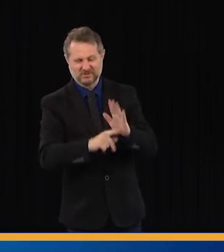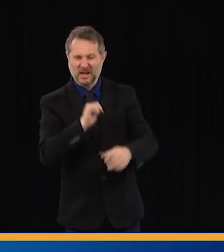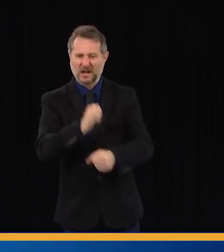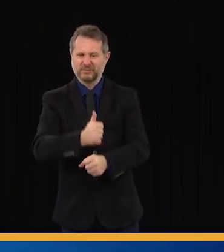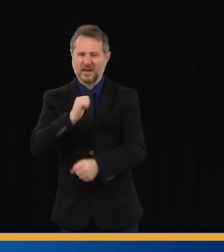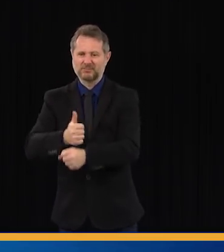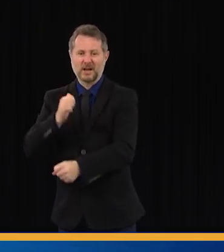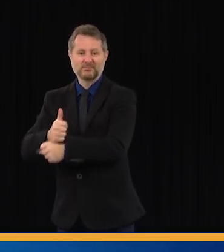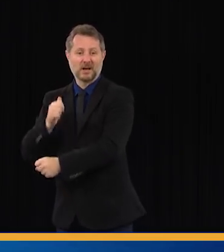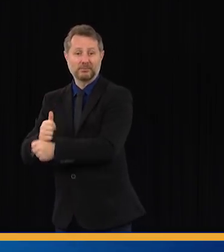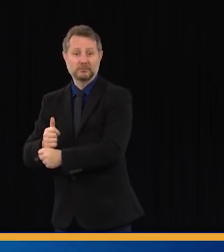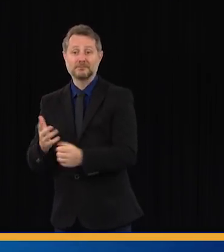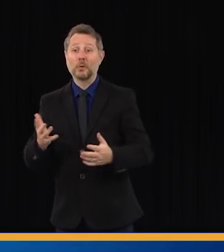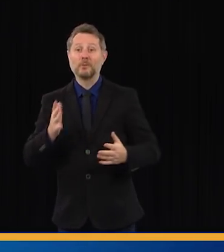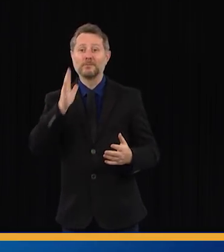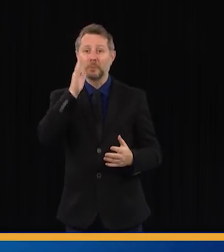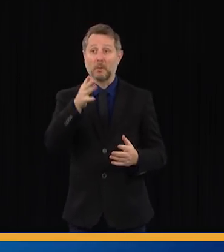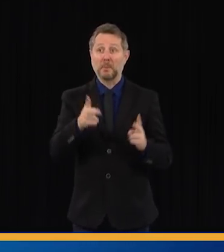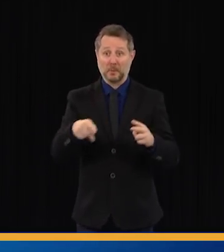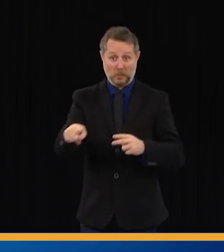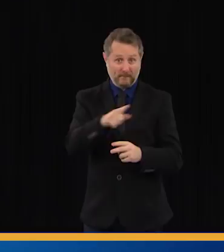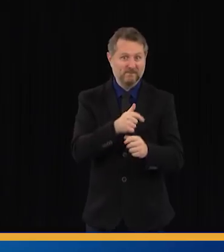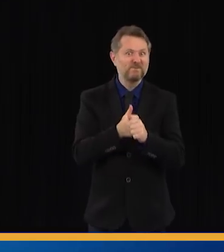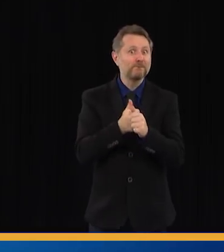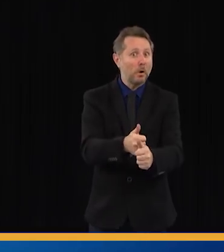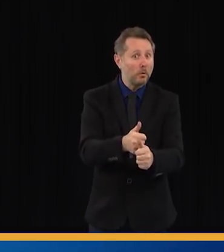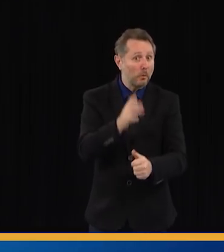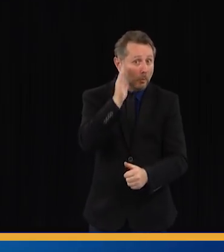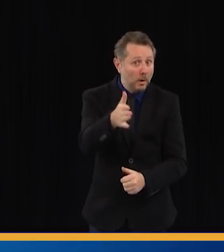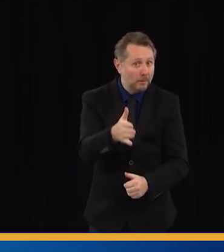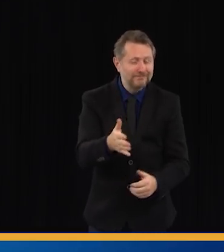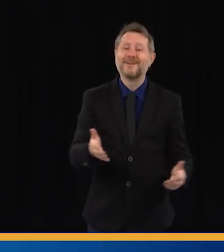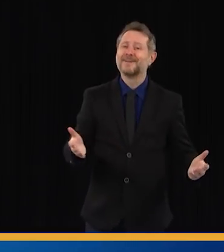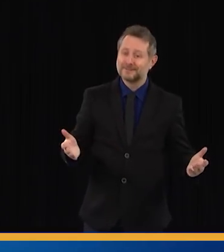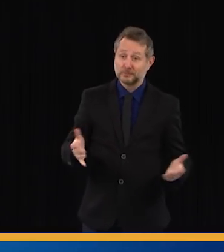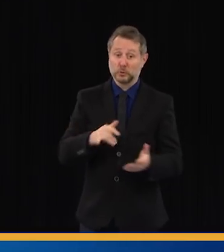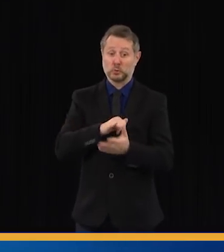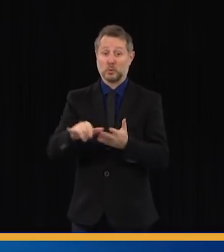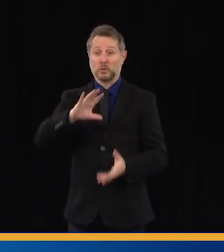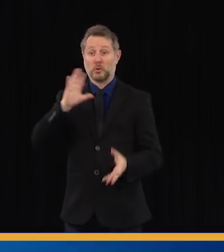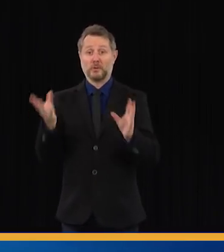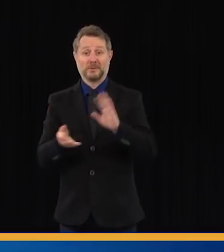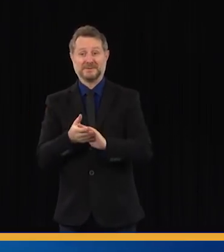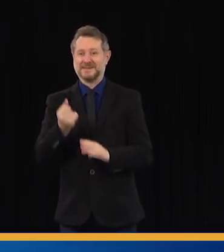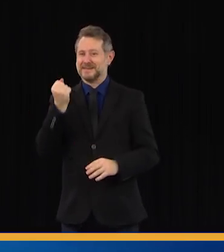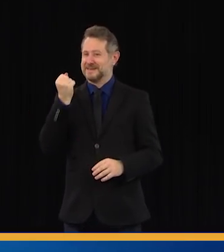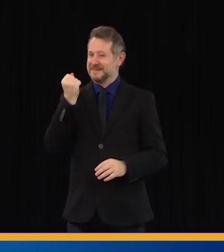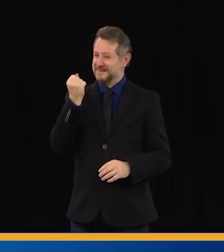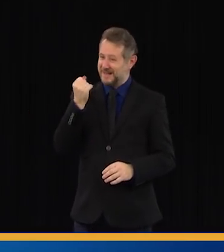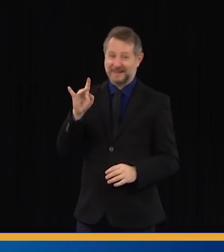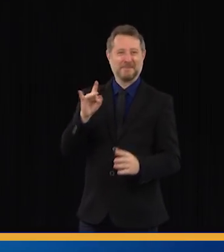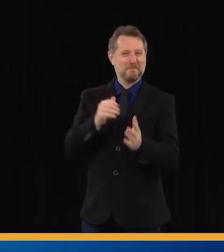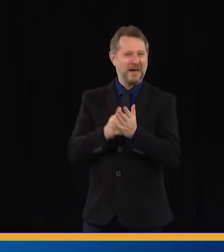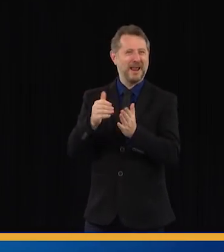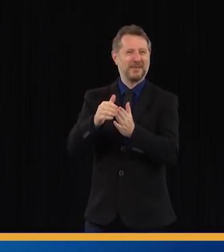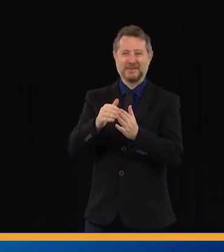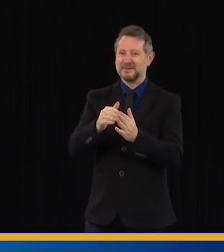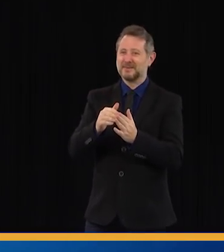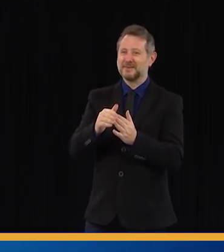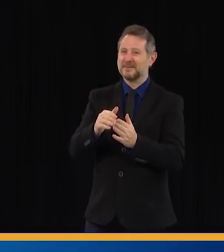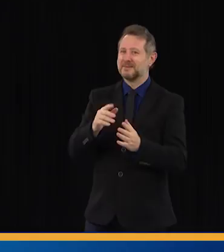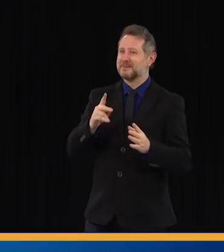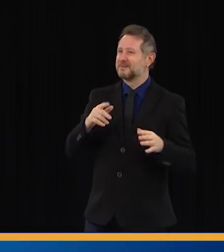government policy? You have 19 million people in New York. I could stand up here all day long and say, you must